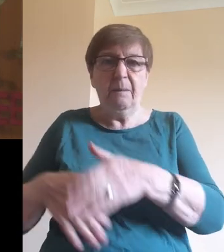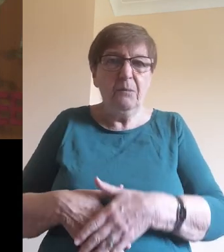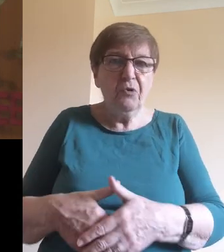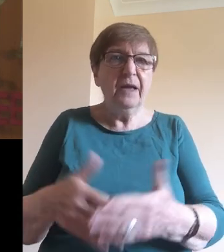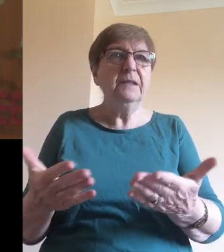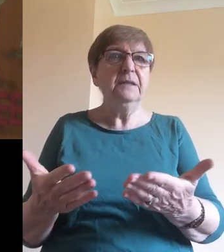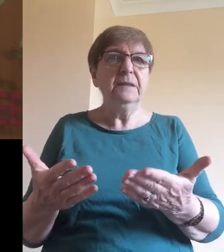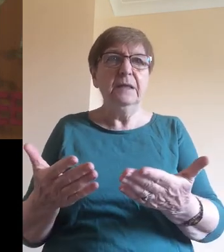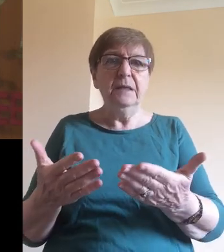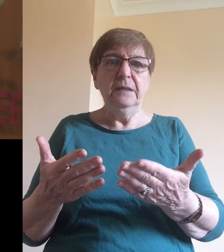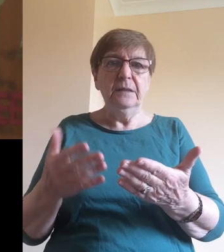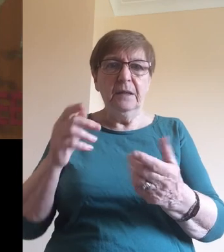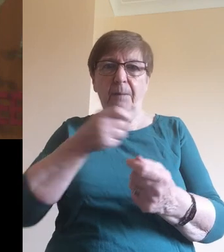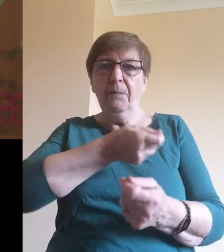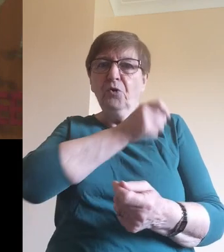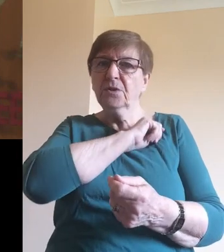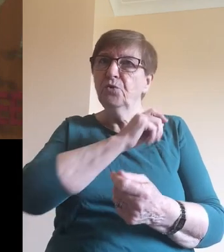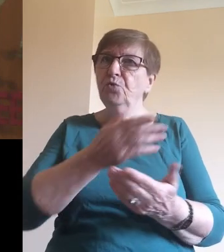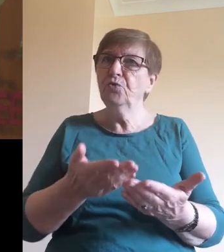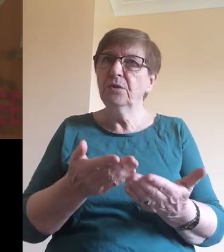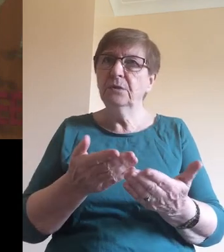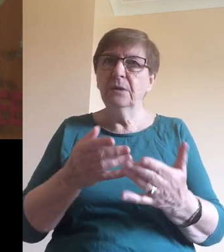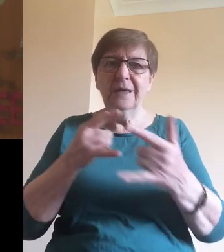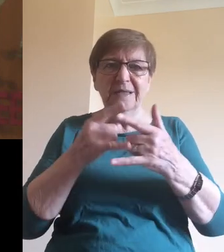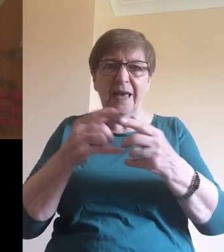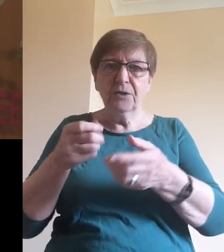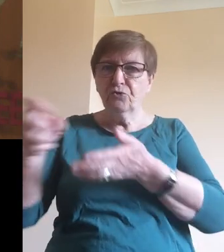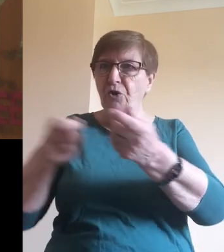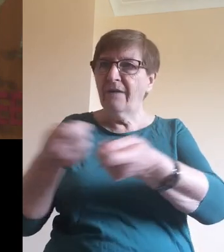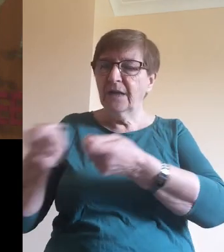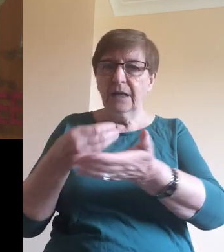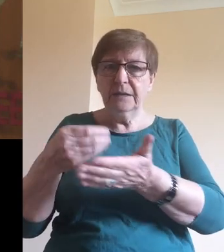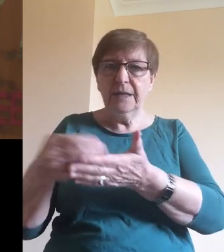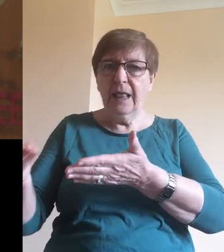and the evil of prostitution and sex trafficking.